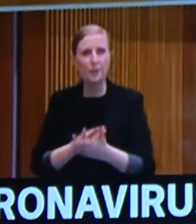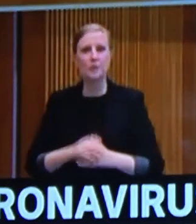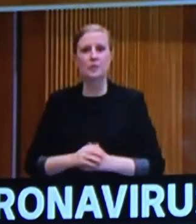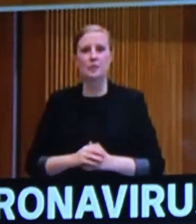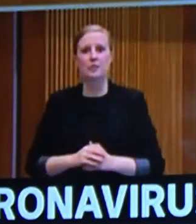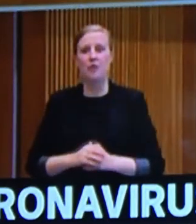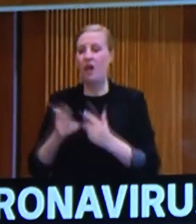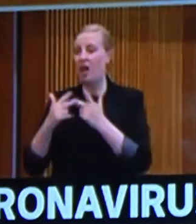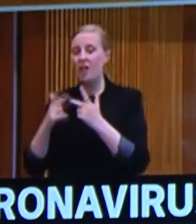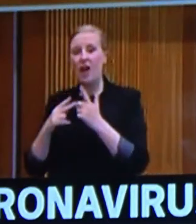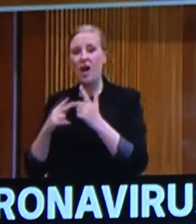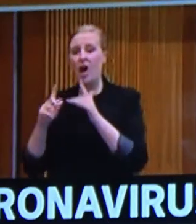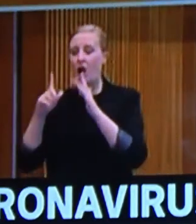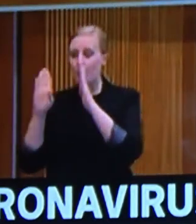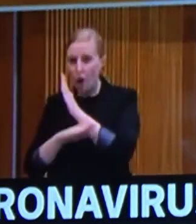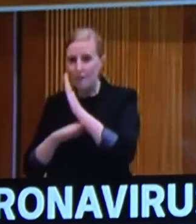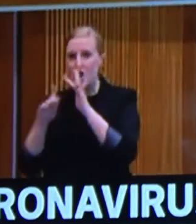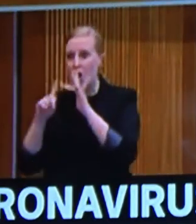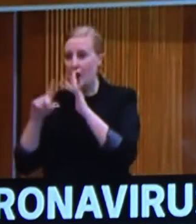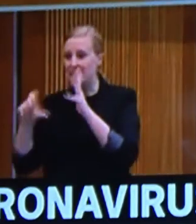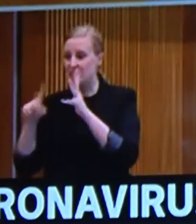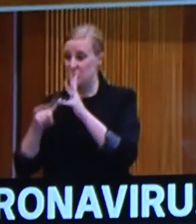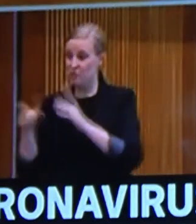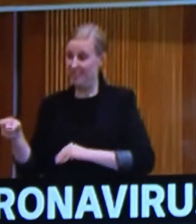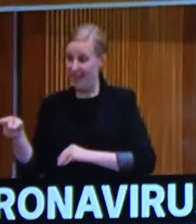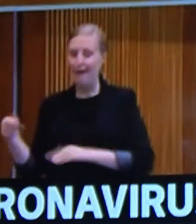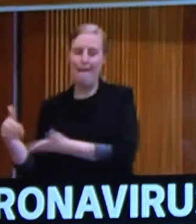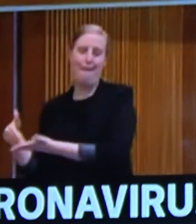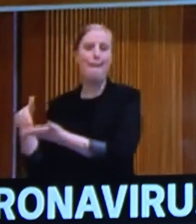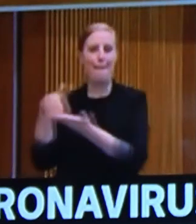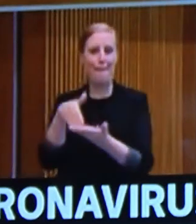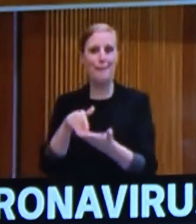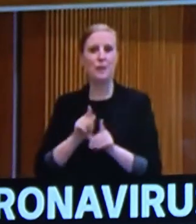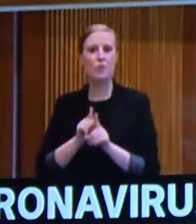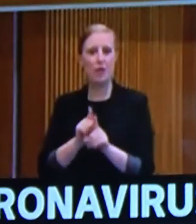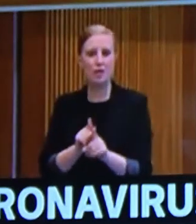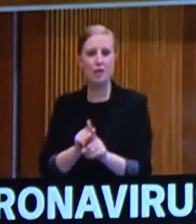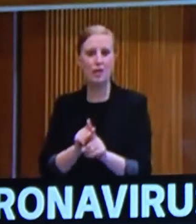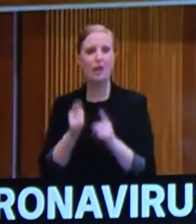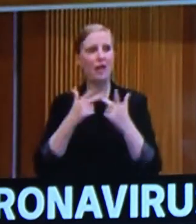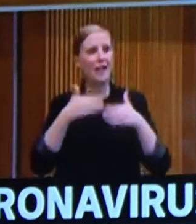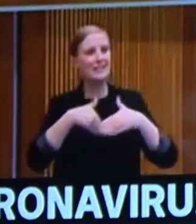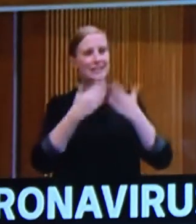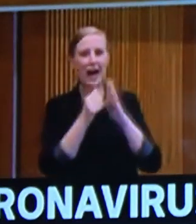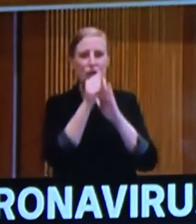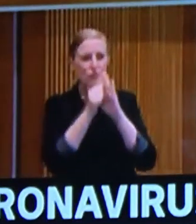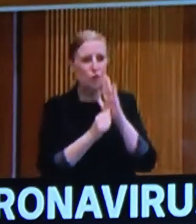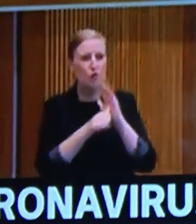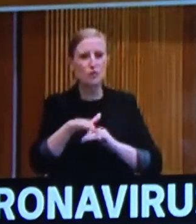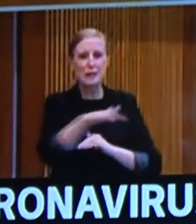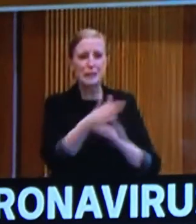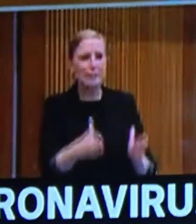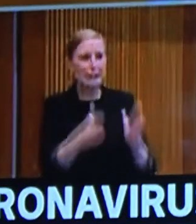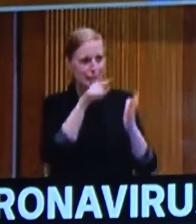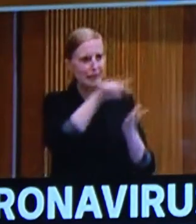other intensive care beds and other units such as anaesthetic units. And then we've been able to